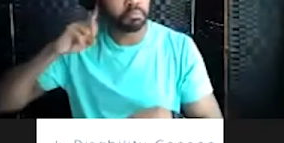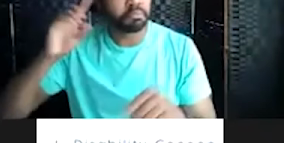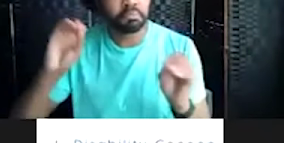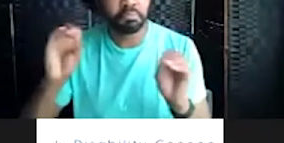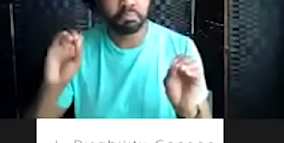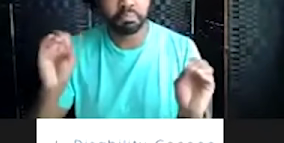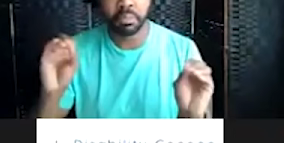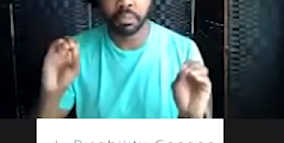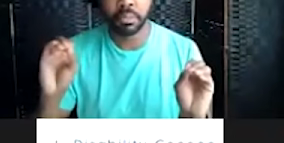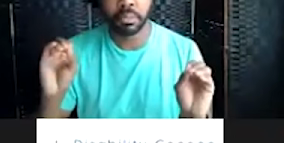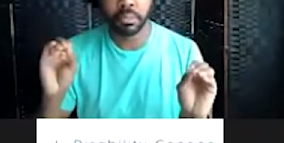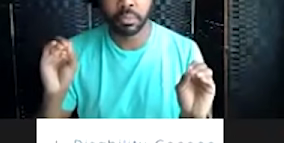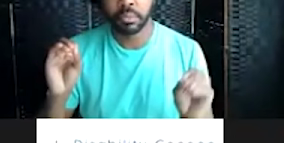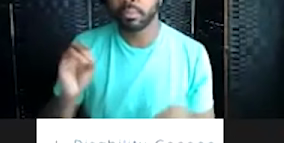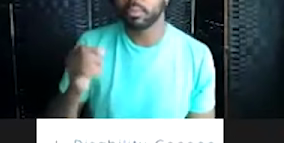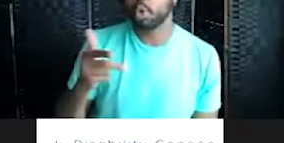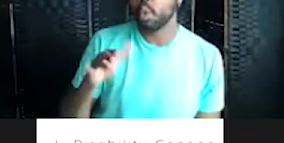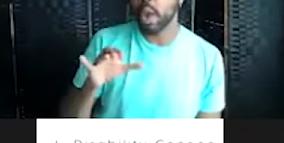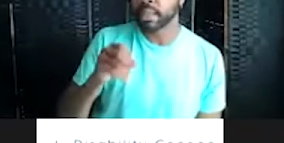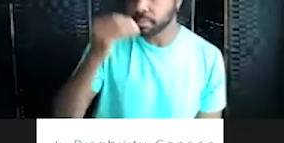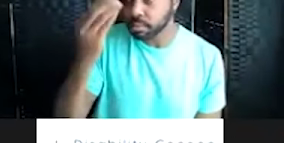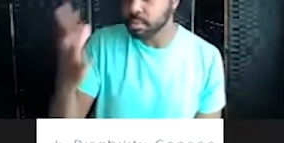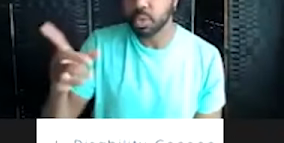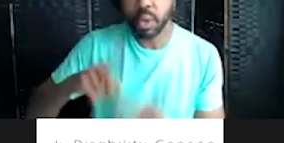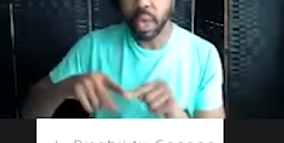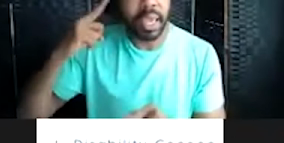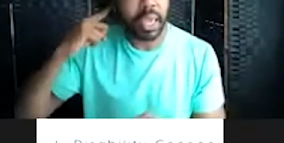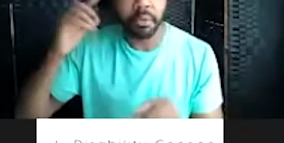we can't hear the audio anymore.